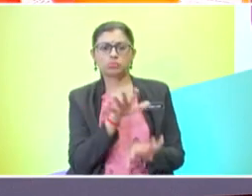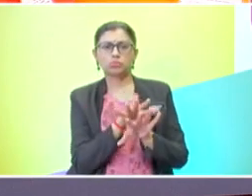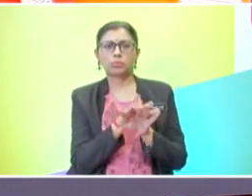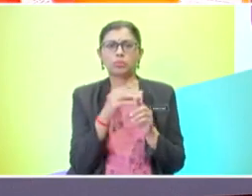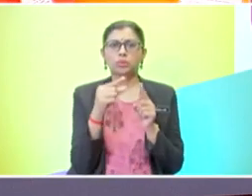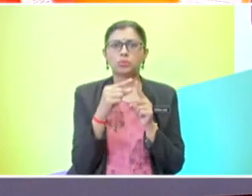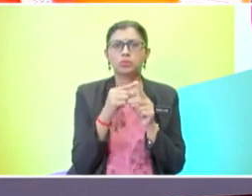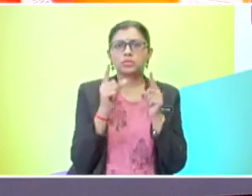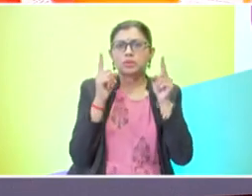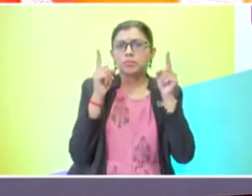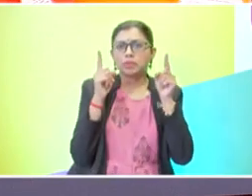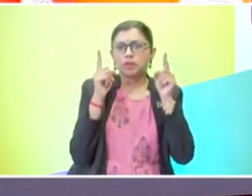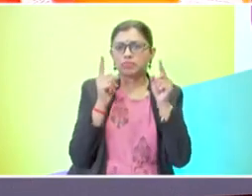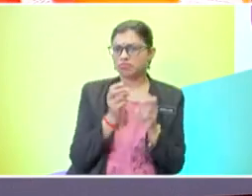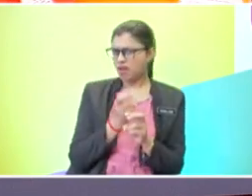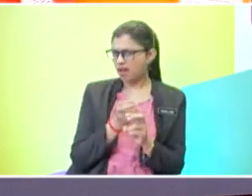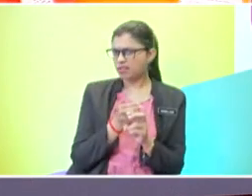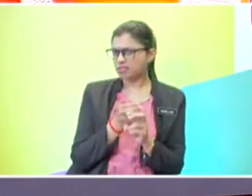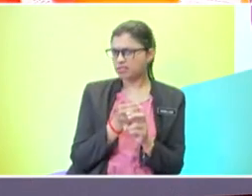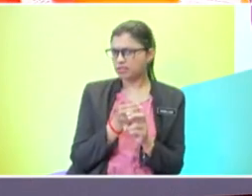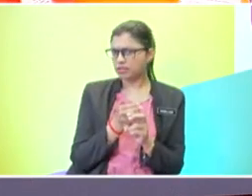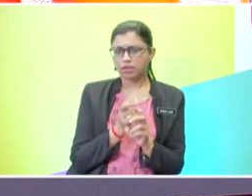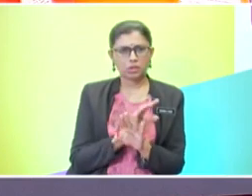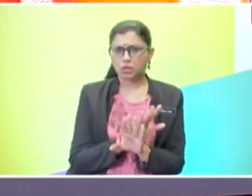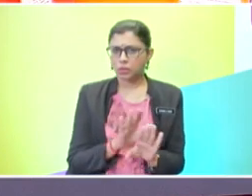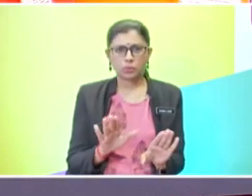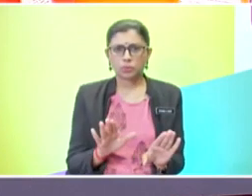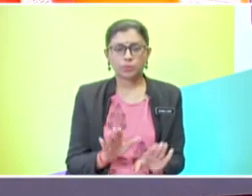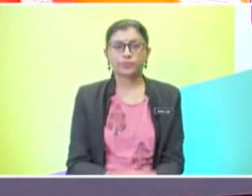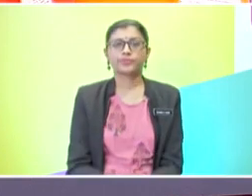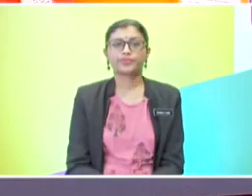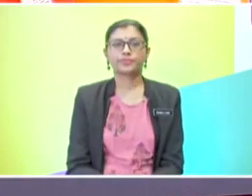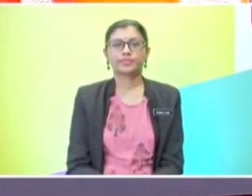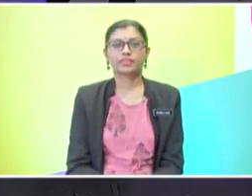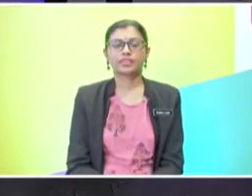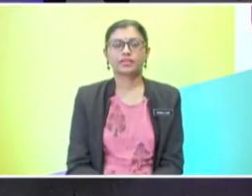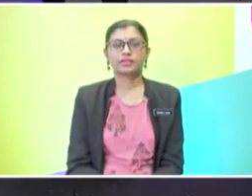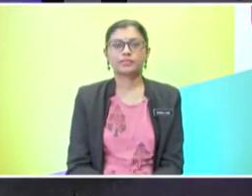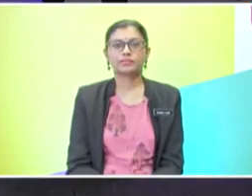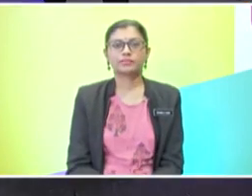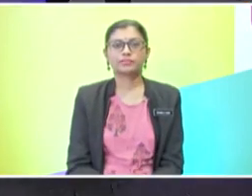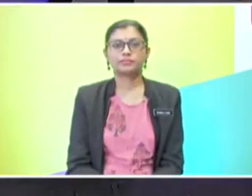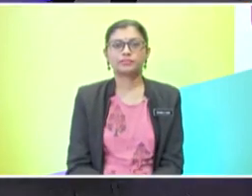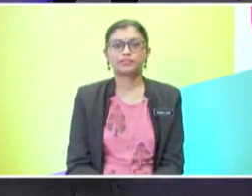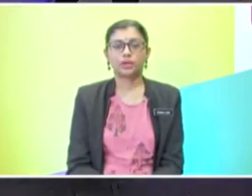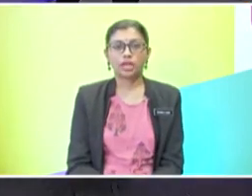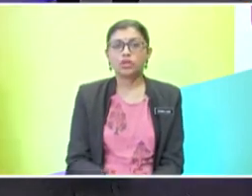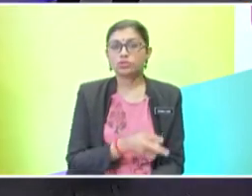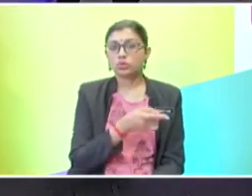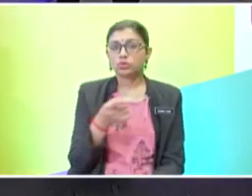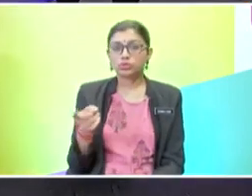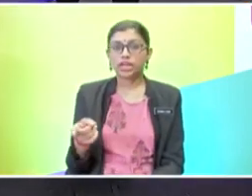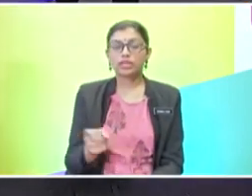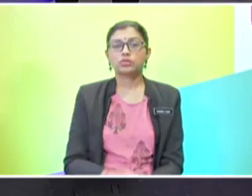that we'll be learning today. And I'm actually looking forward to knowing each of these terms. Today's lesson is going to be a very compact one. Okay? Are you